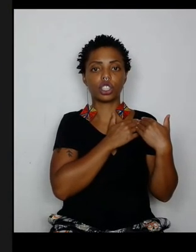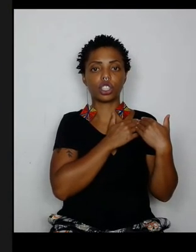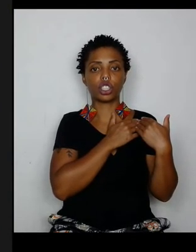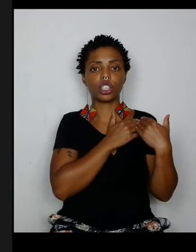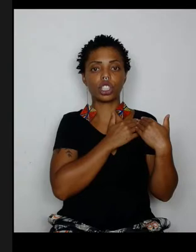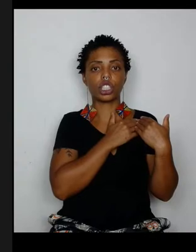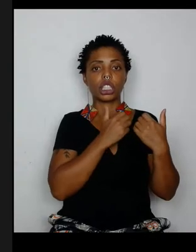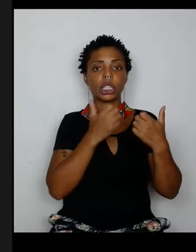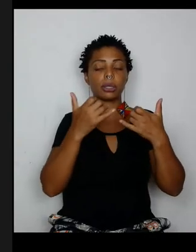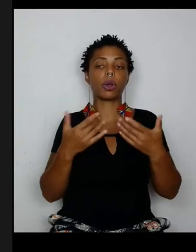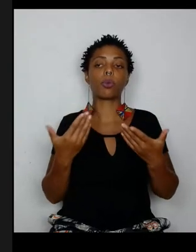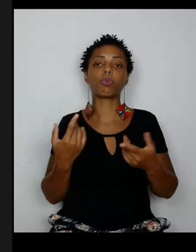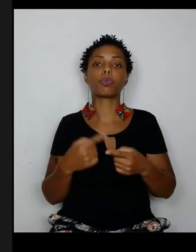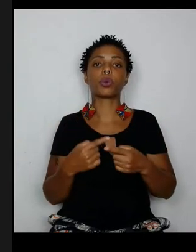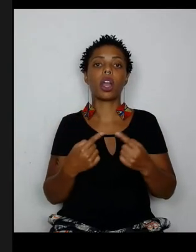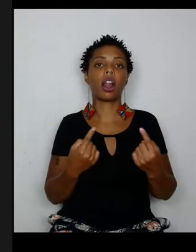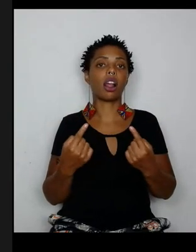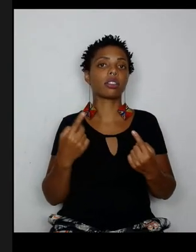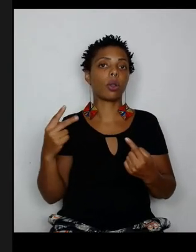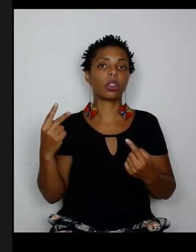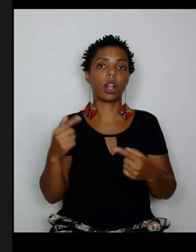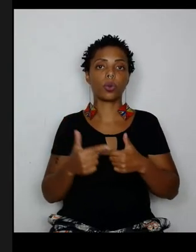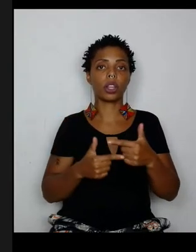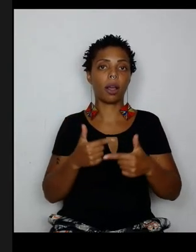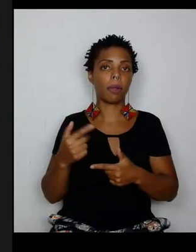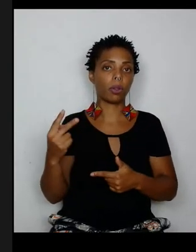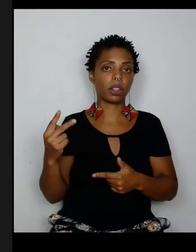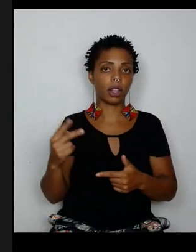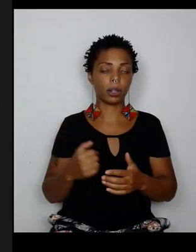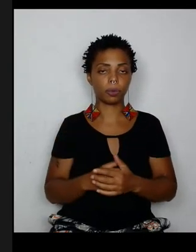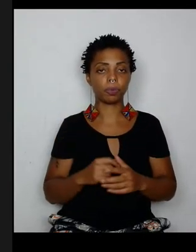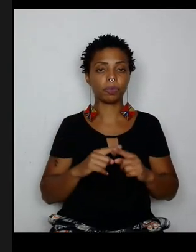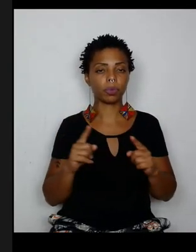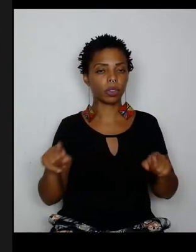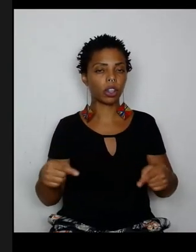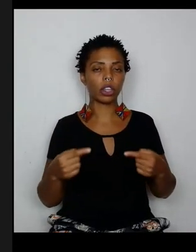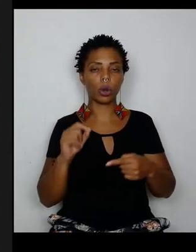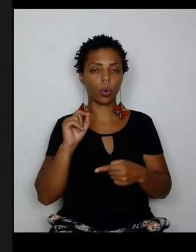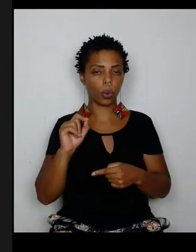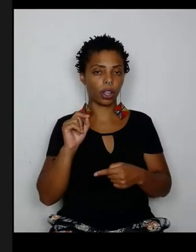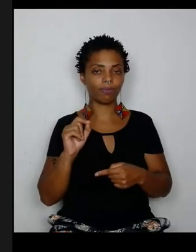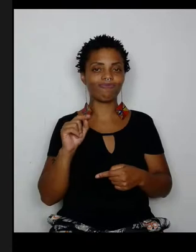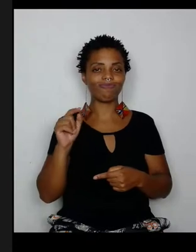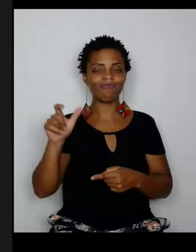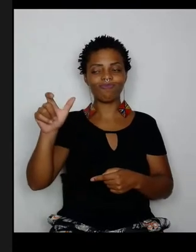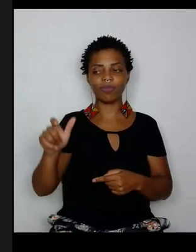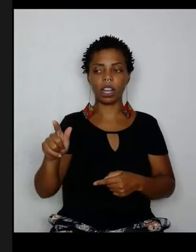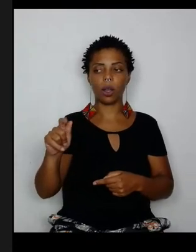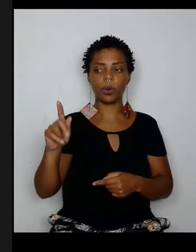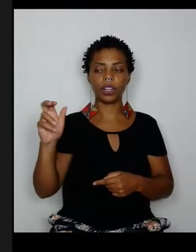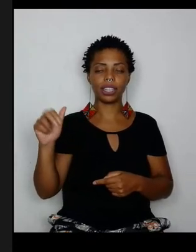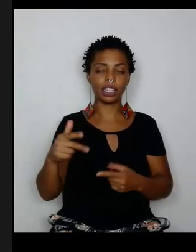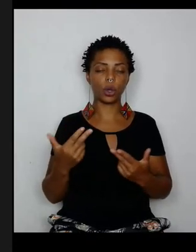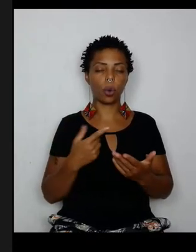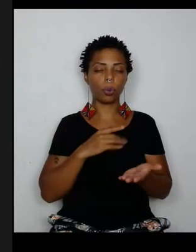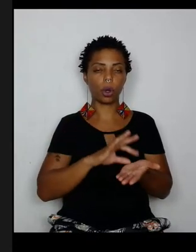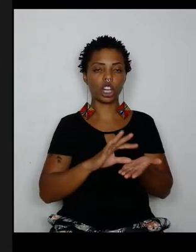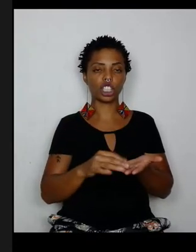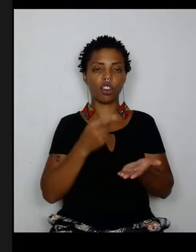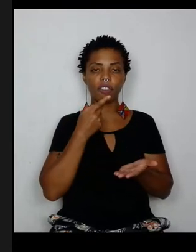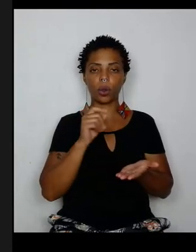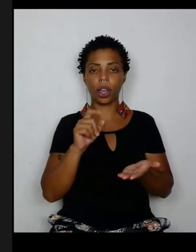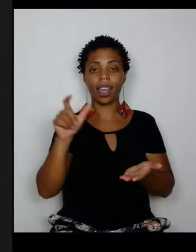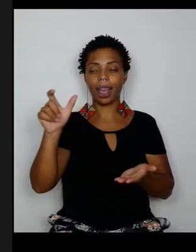that go again is one of those figures as i mentioned at the end of my paper one of those figures for whom the possibility of